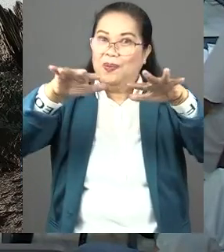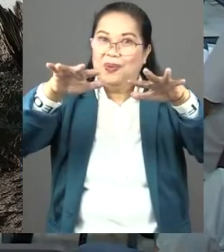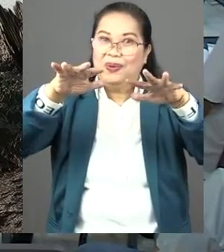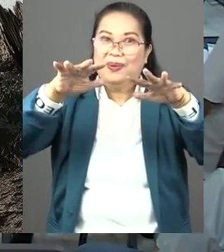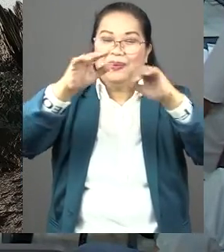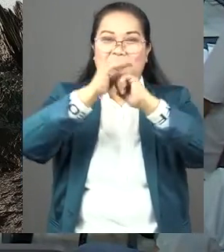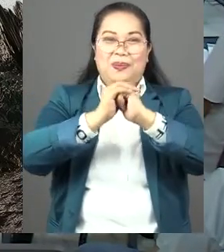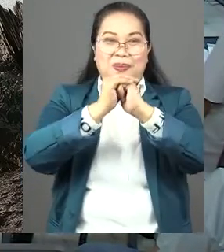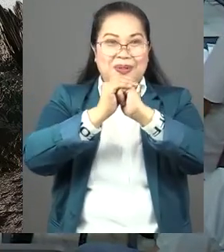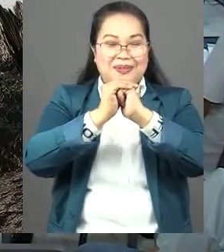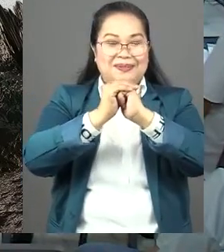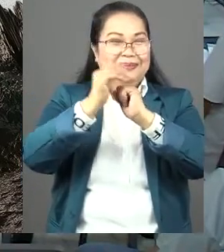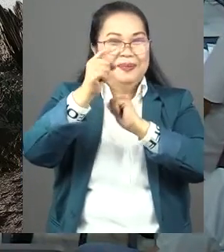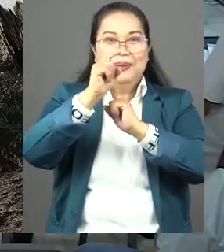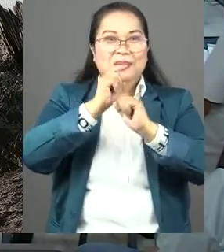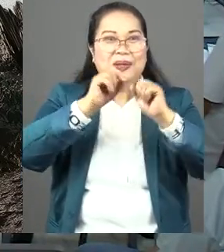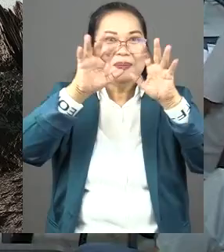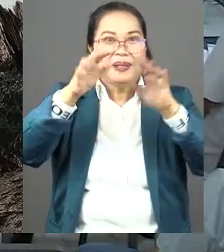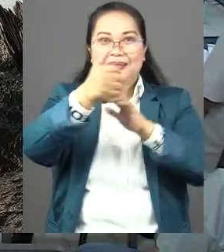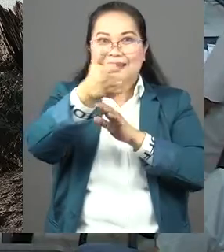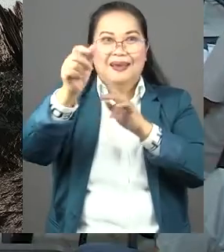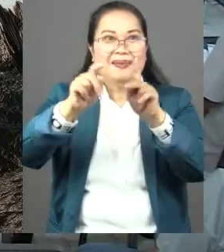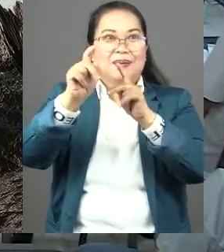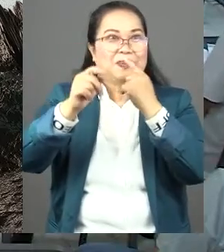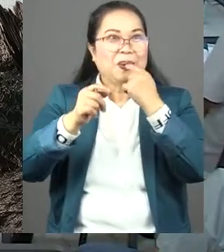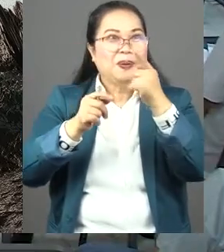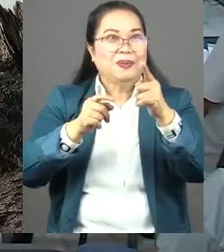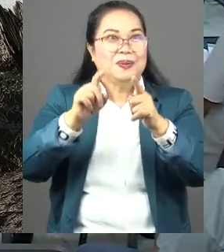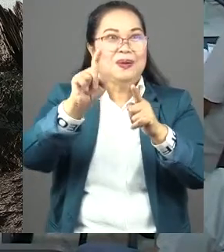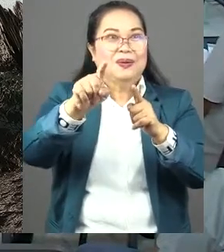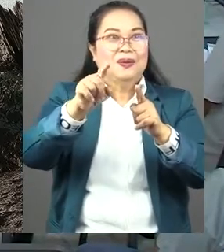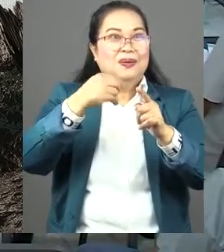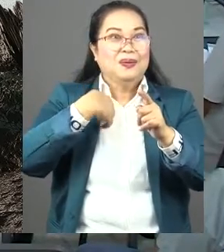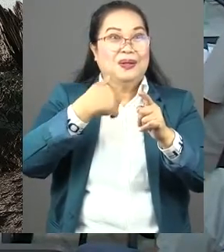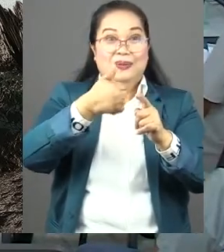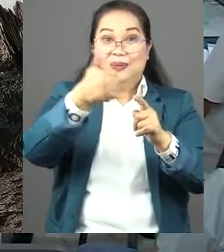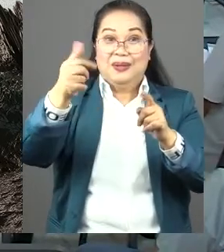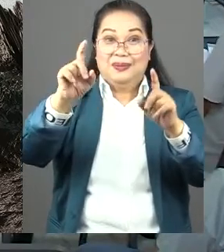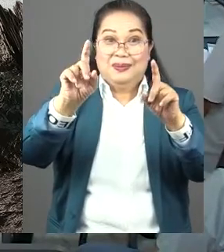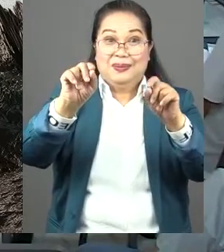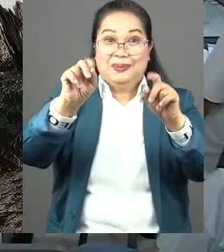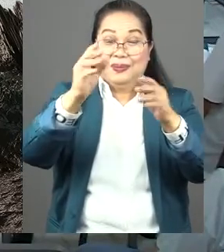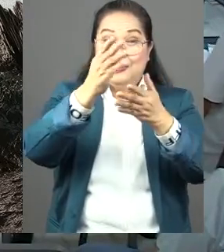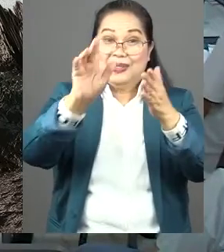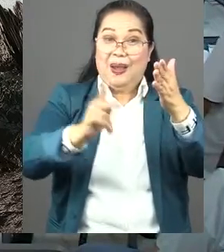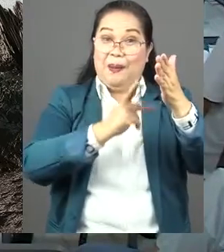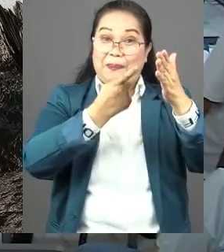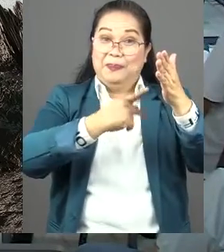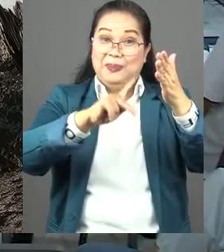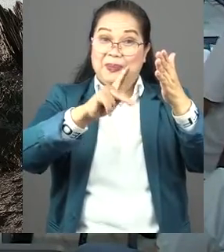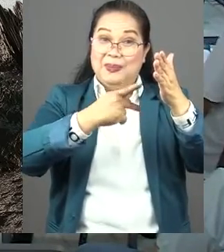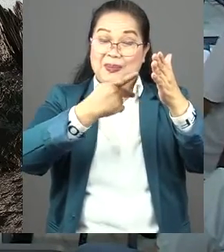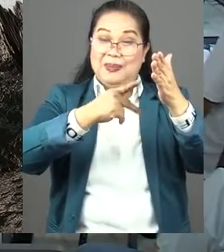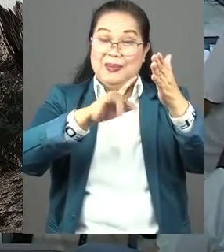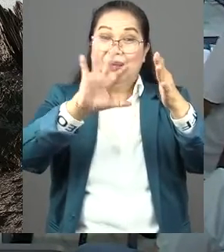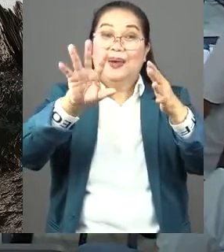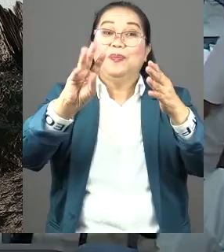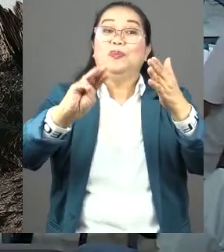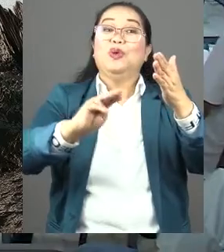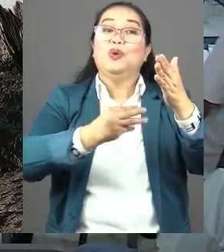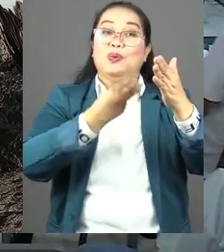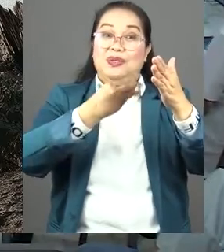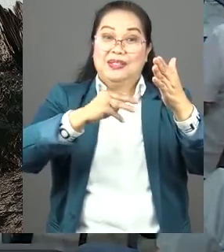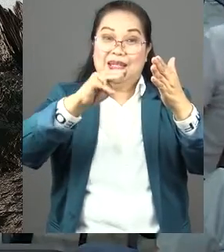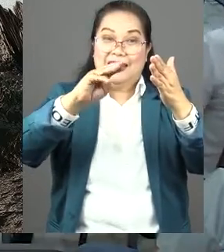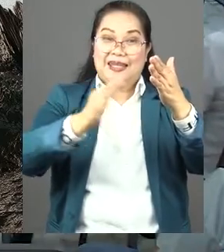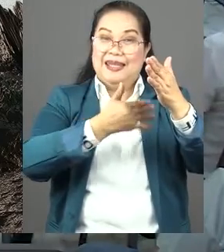can bless other people, and Paul said you could do it to psalms, that's the Old Testament psalms set to music,